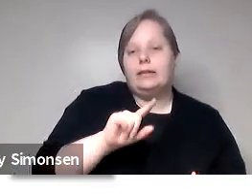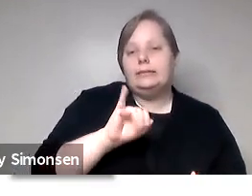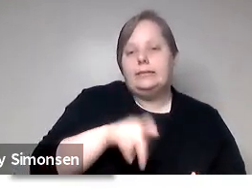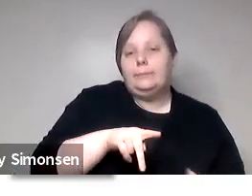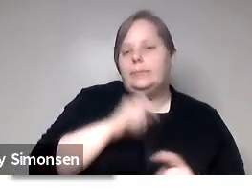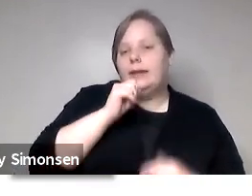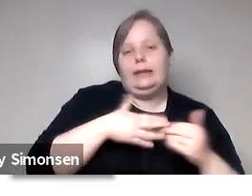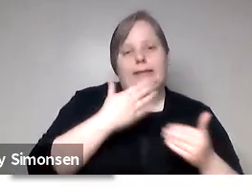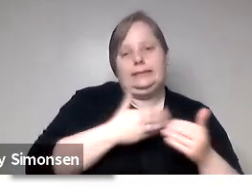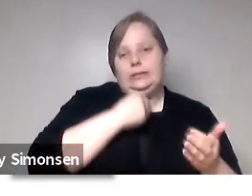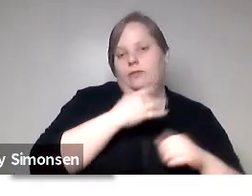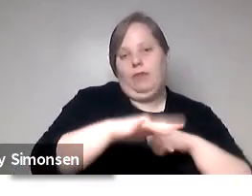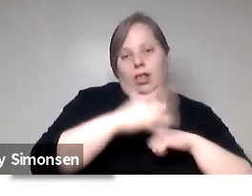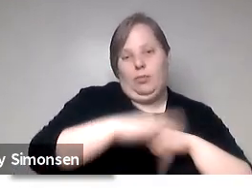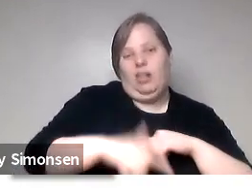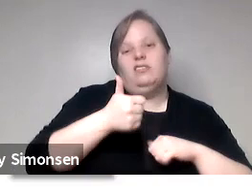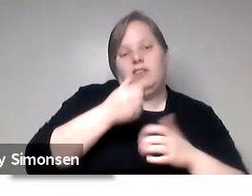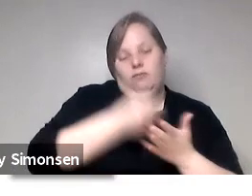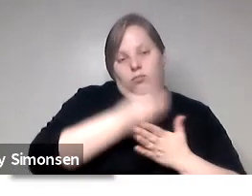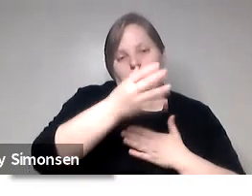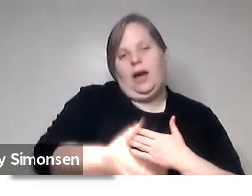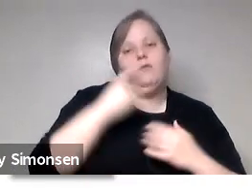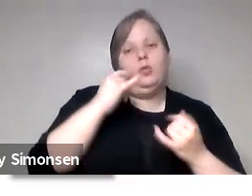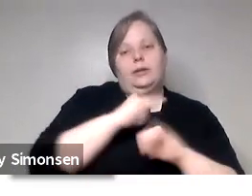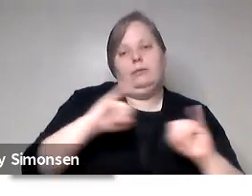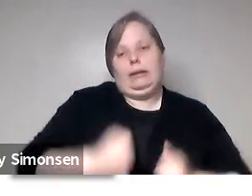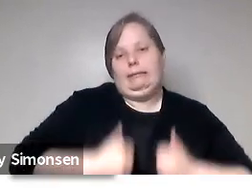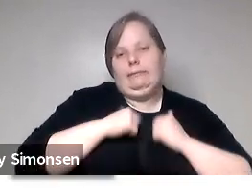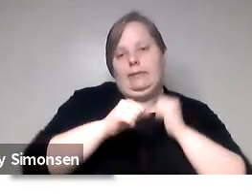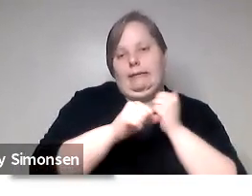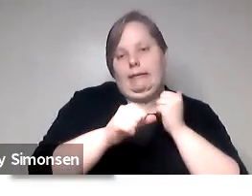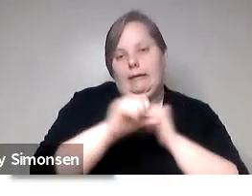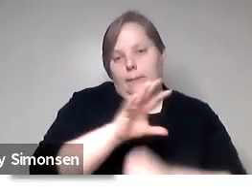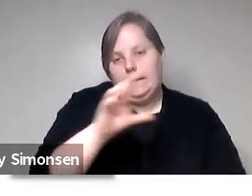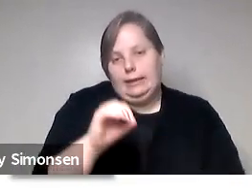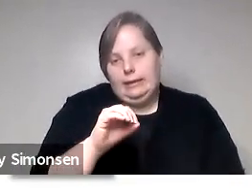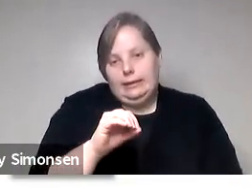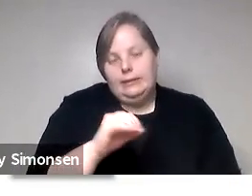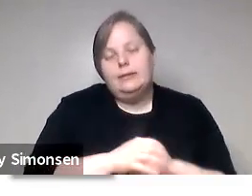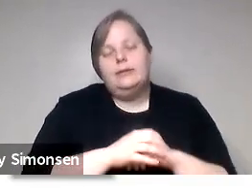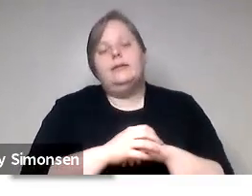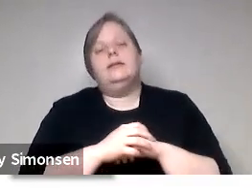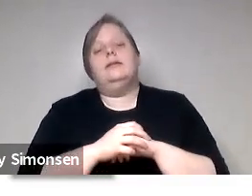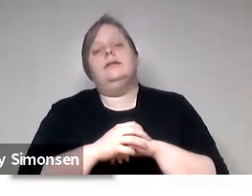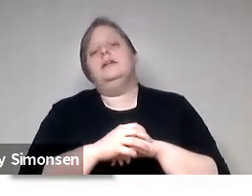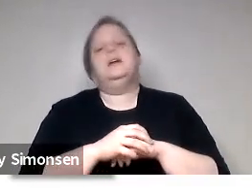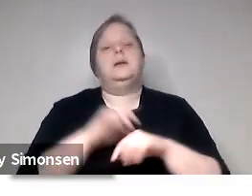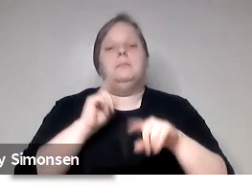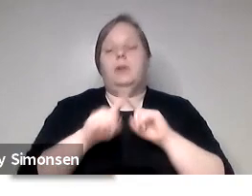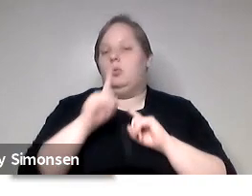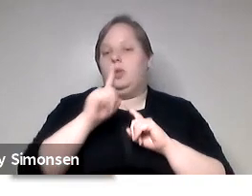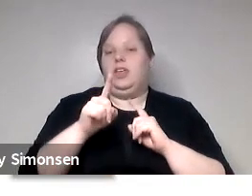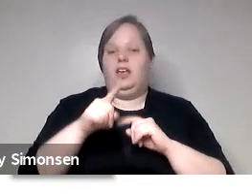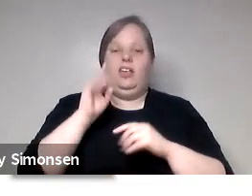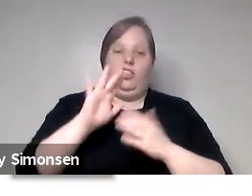to purchase them through an independent living aids company, but they don't bleed, and that is